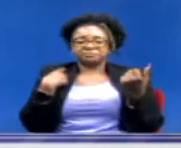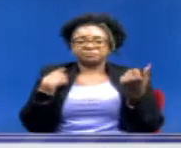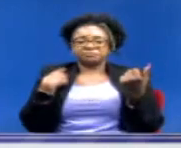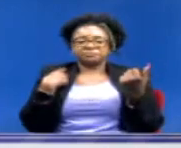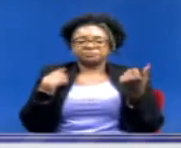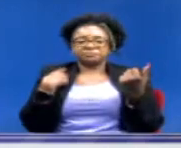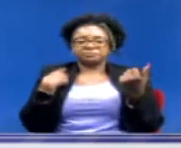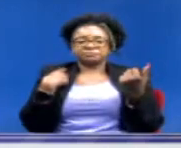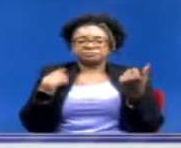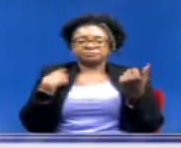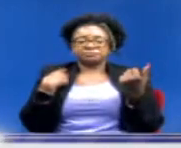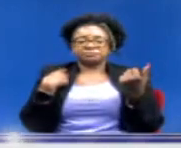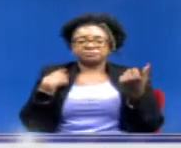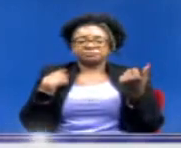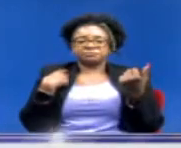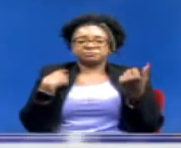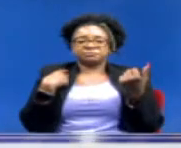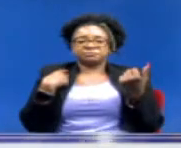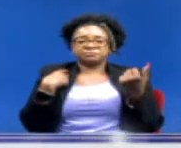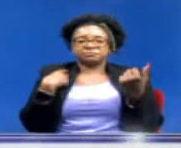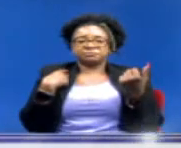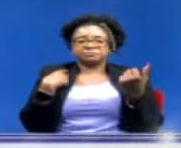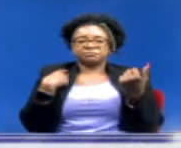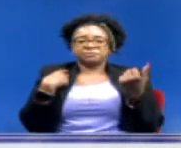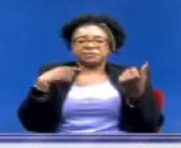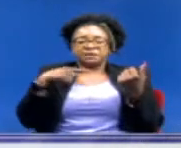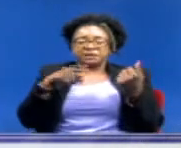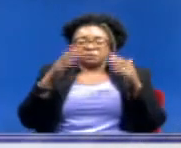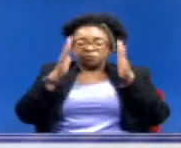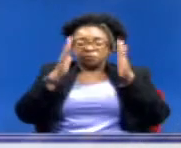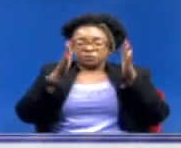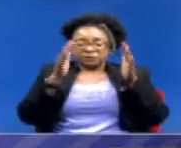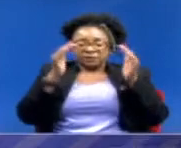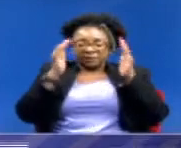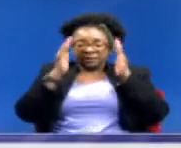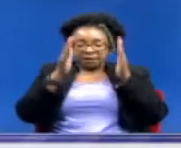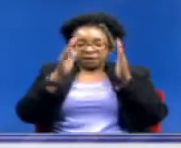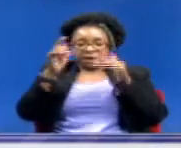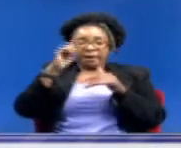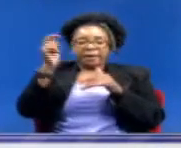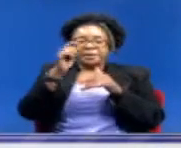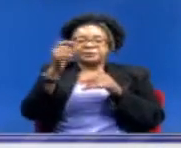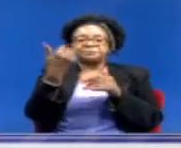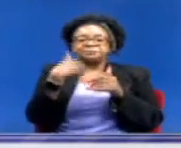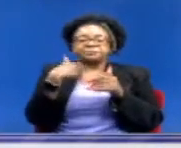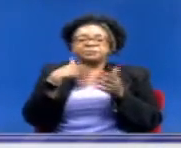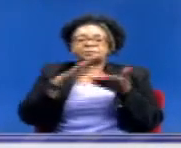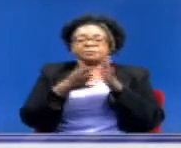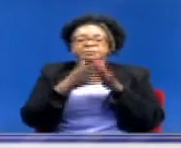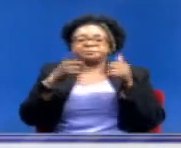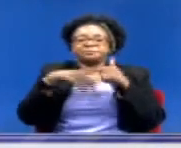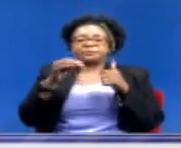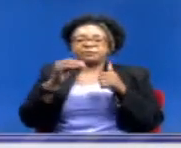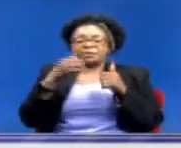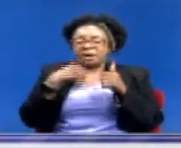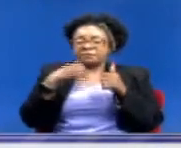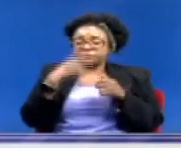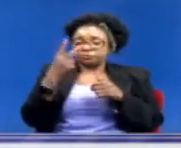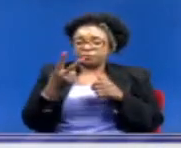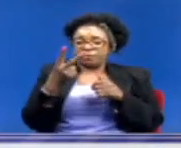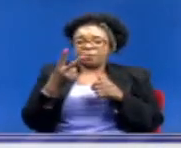In terms of extreme sports, now this story, you have to watch it very keenly because Kenya will be turning 60 later this year. And now two wingsuit athletes, that is